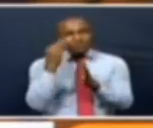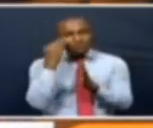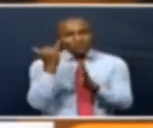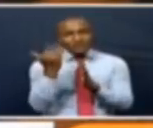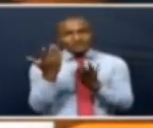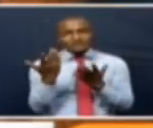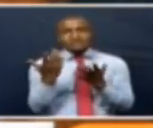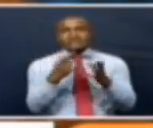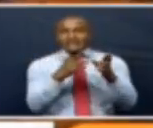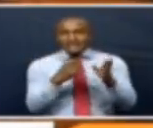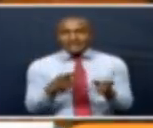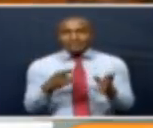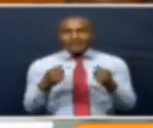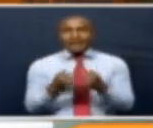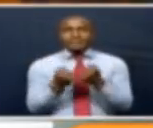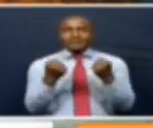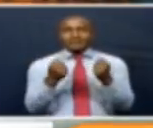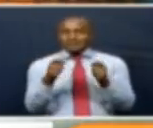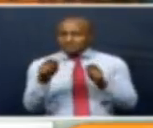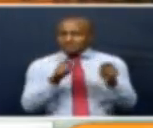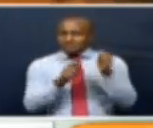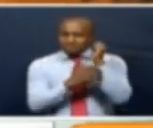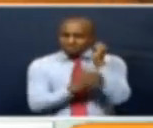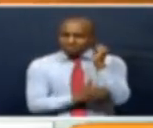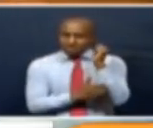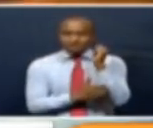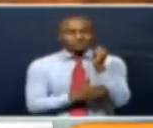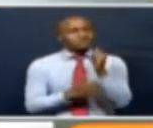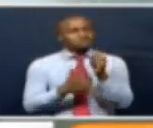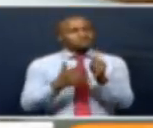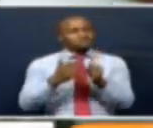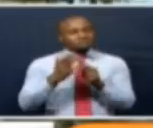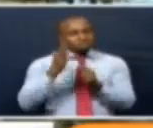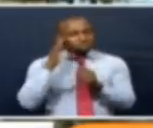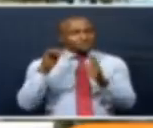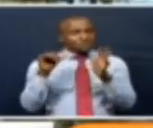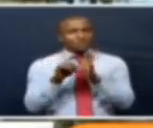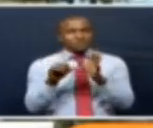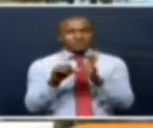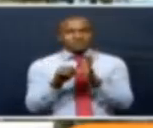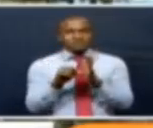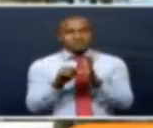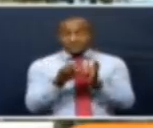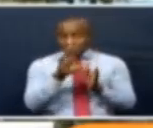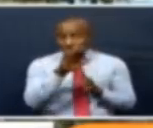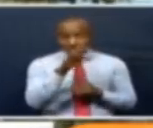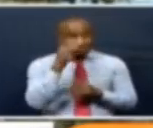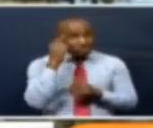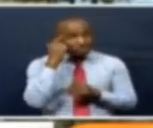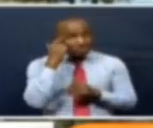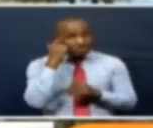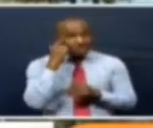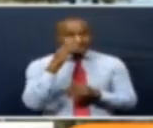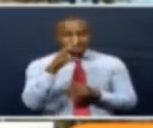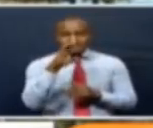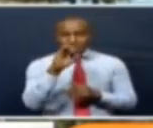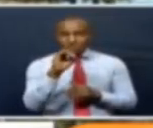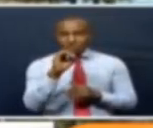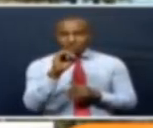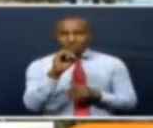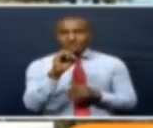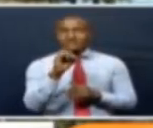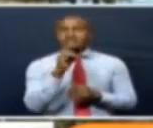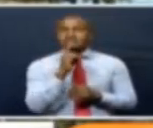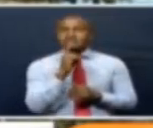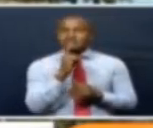rape, mismanagement and security lacks at KNH. You can remember even the CEO, Madam Close, said if you have